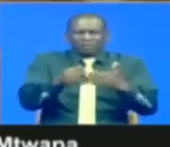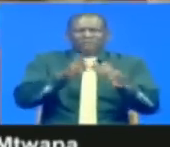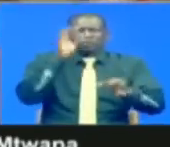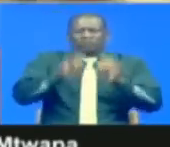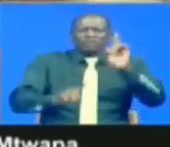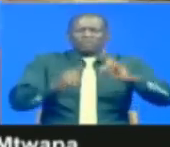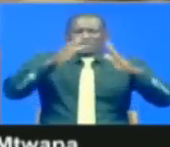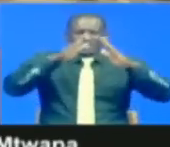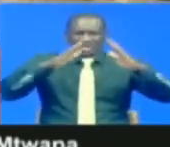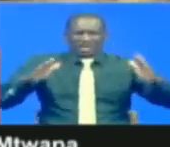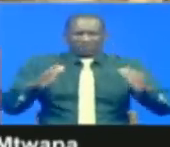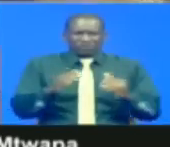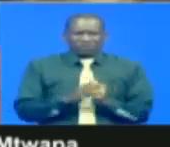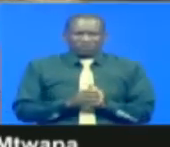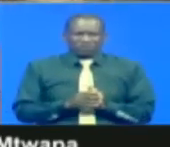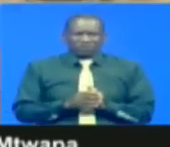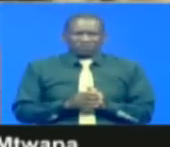ablaze.